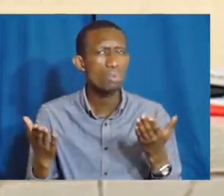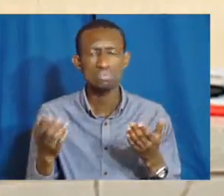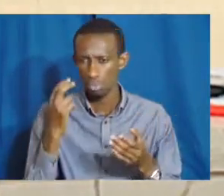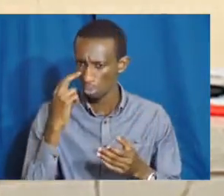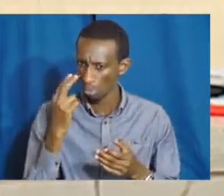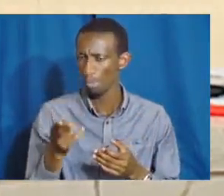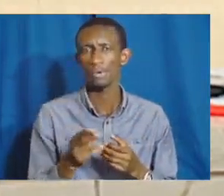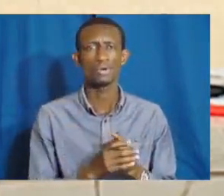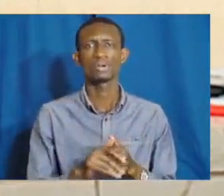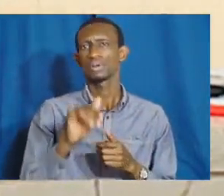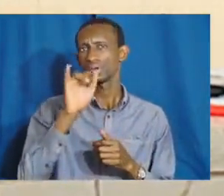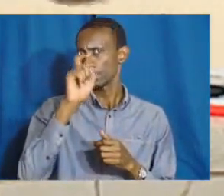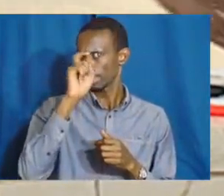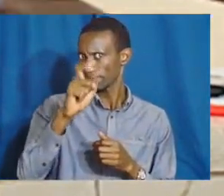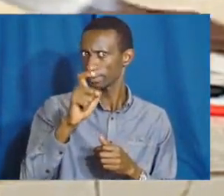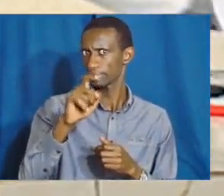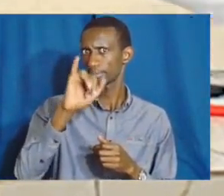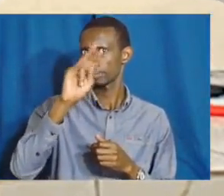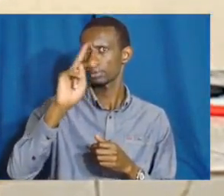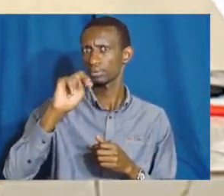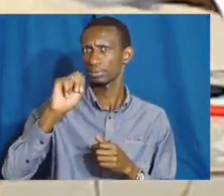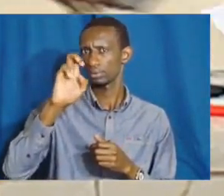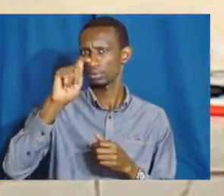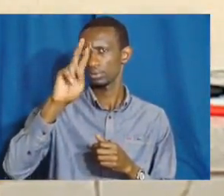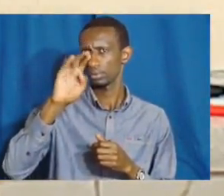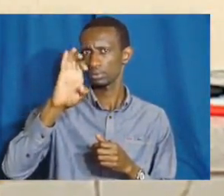find x-intercept?